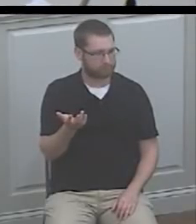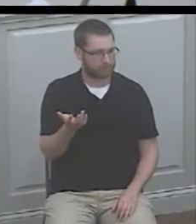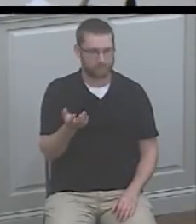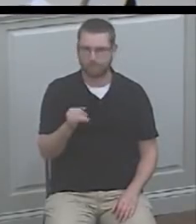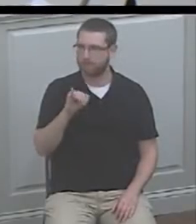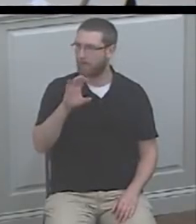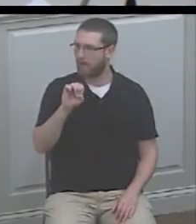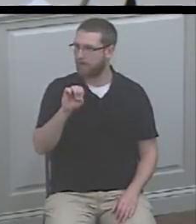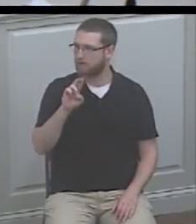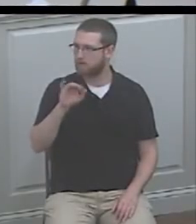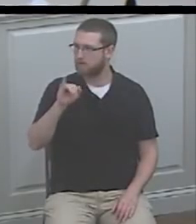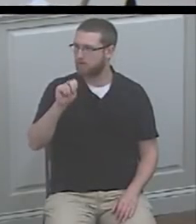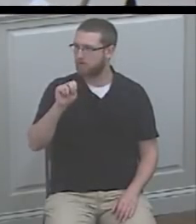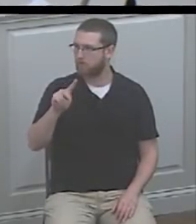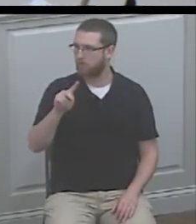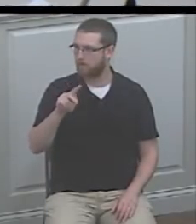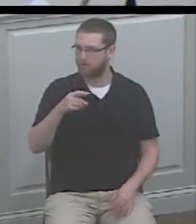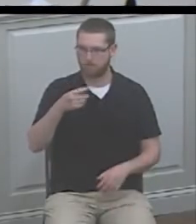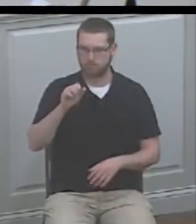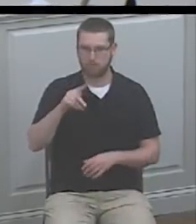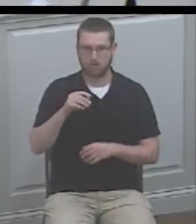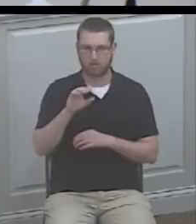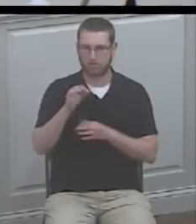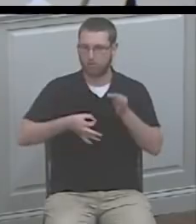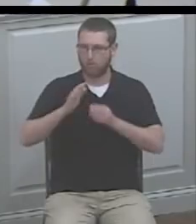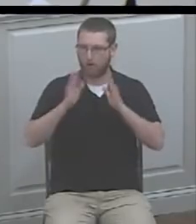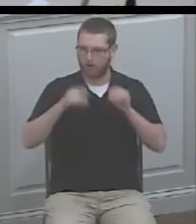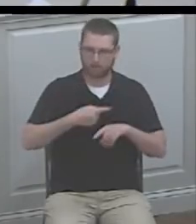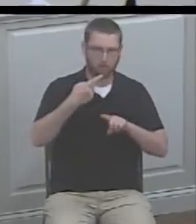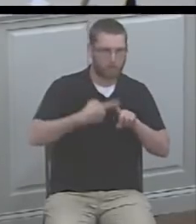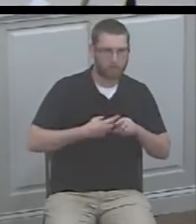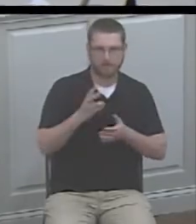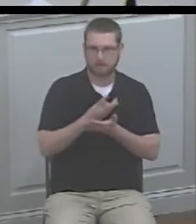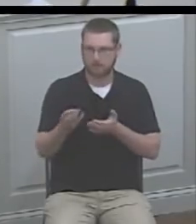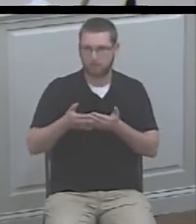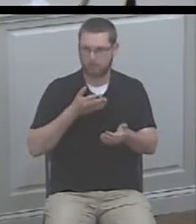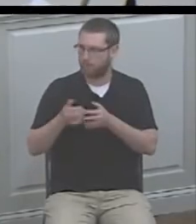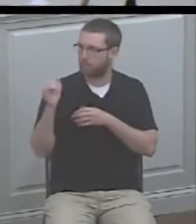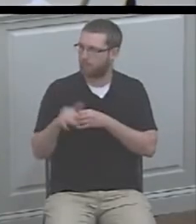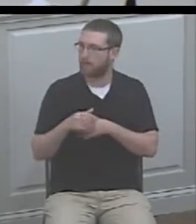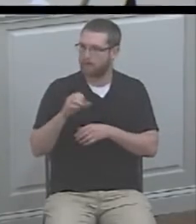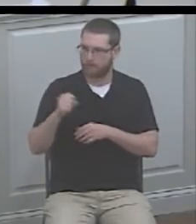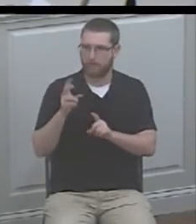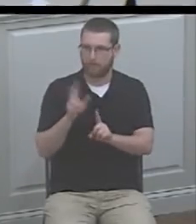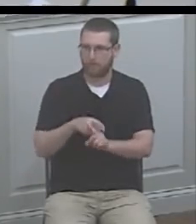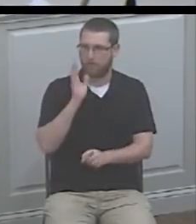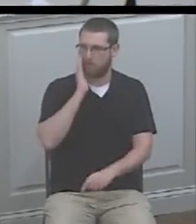the ice skating rink at Whisker Park for a month in duration or 6 weeks, however long that was. I mean, certainly that would